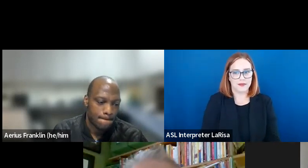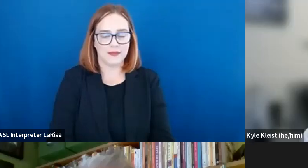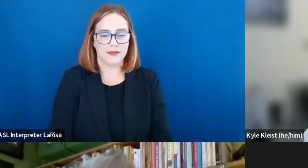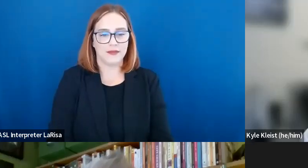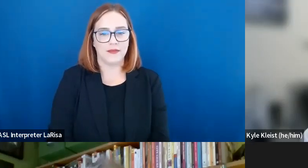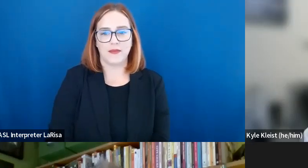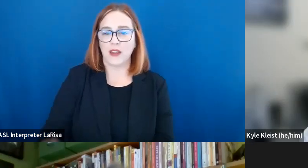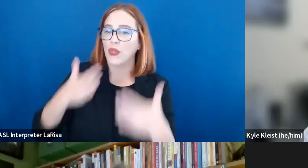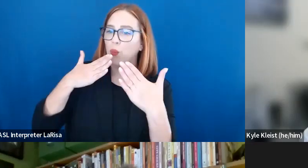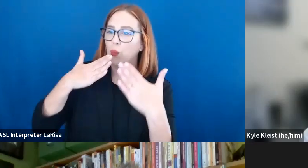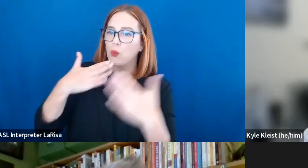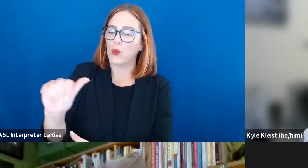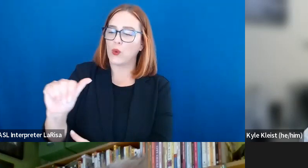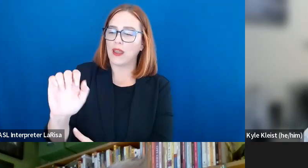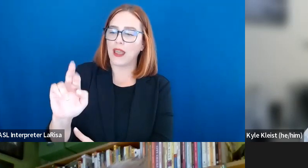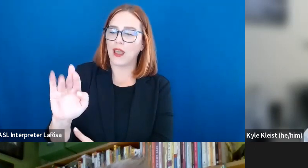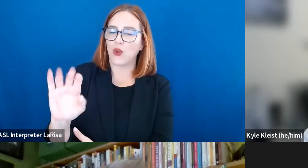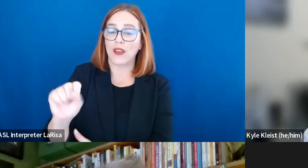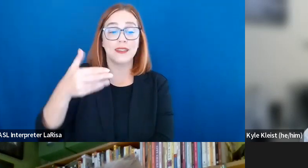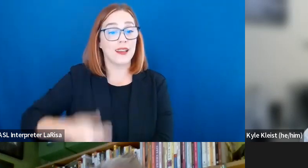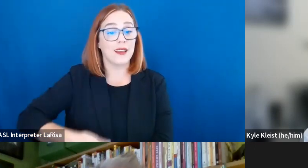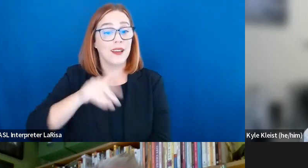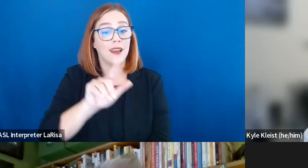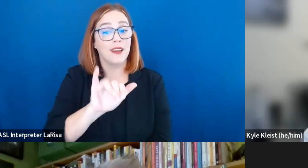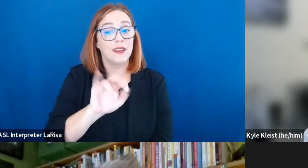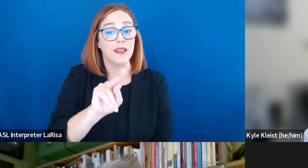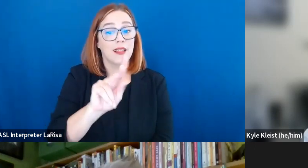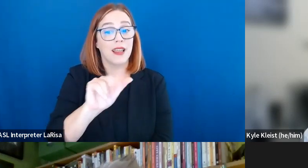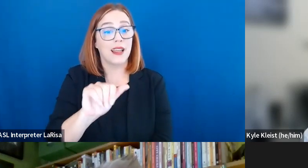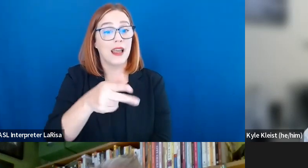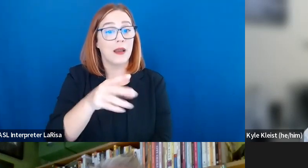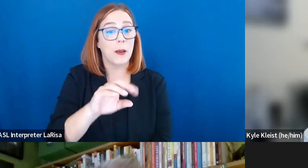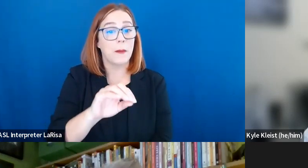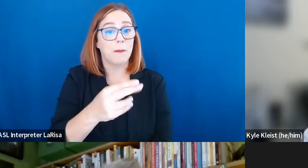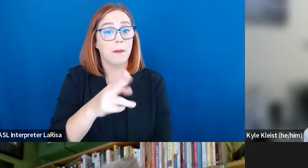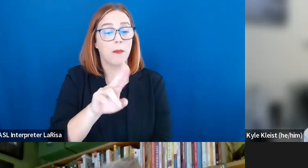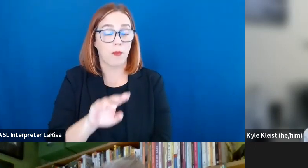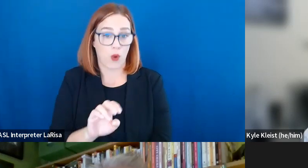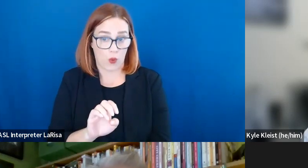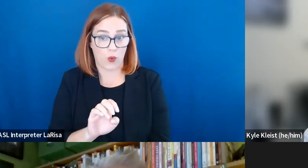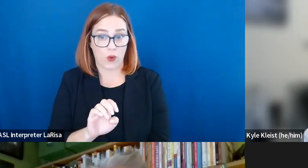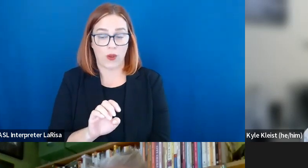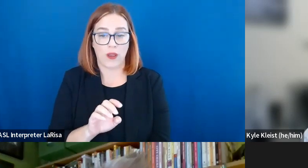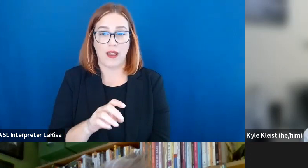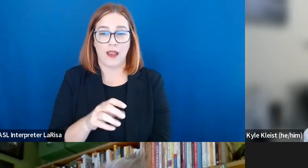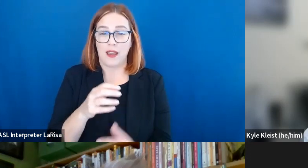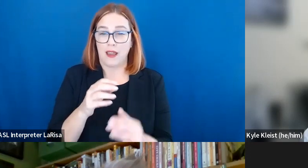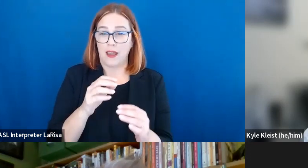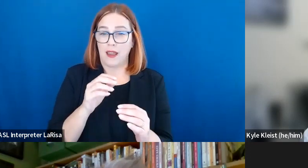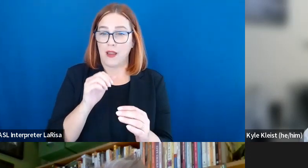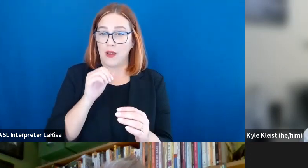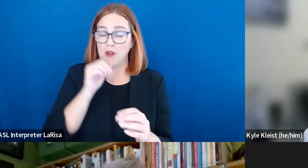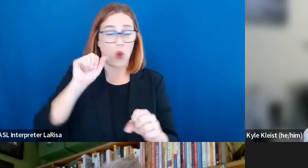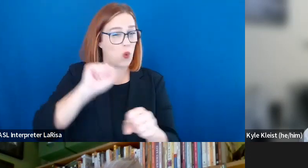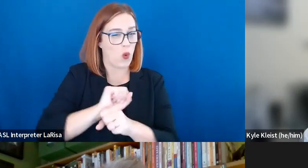Thank you, Arias. This is Linda. My name's Linda Pogue, and I no longer work full-time at